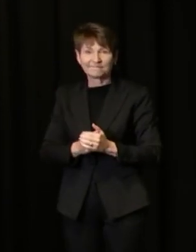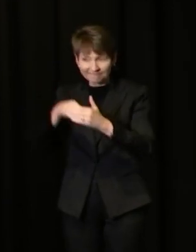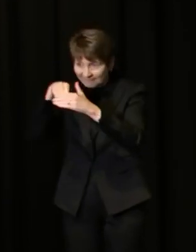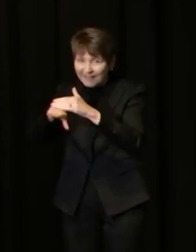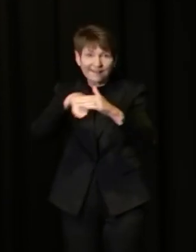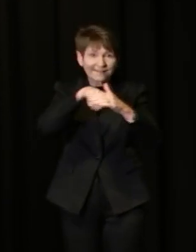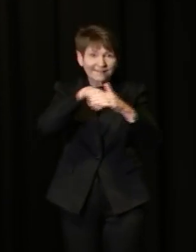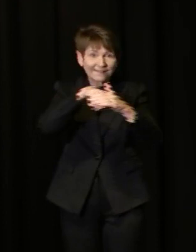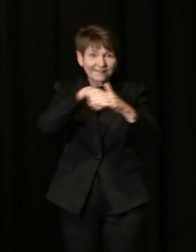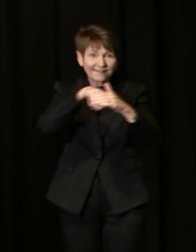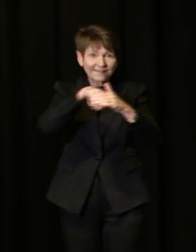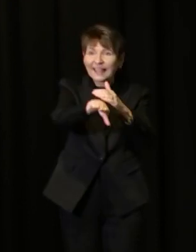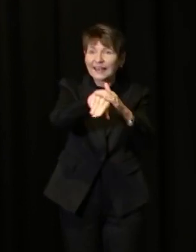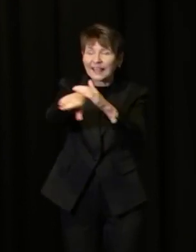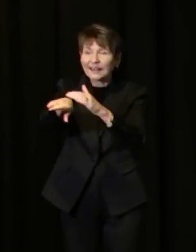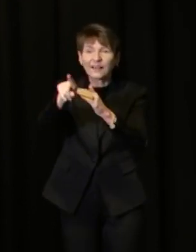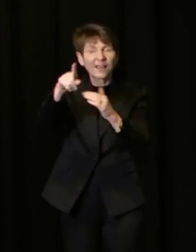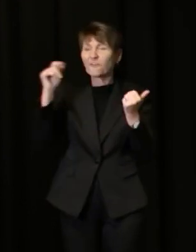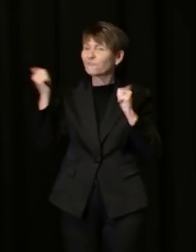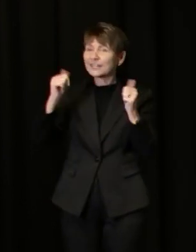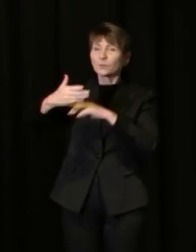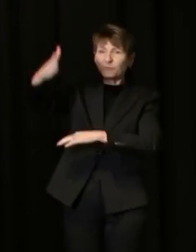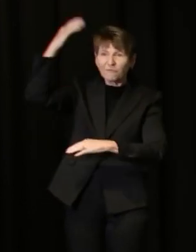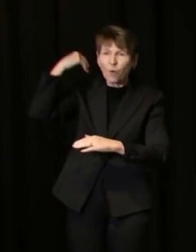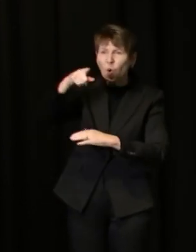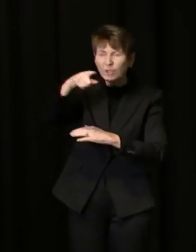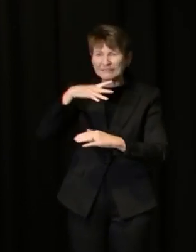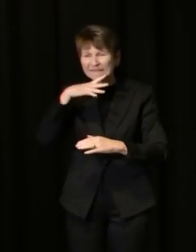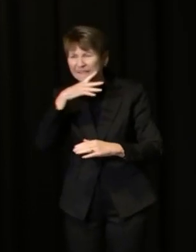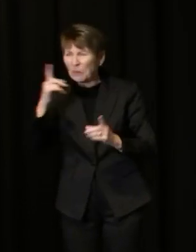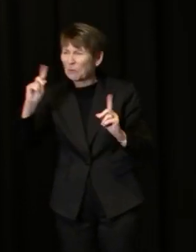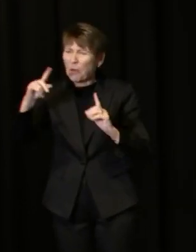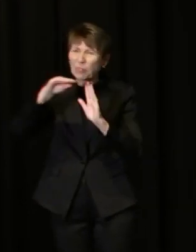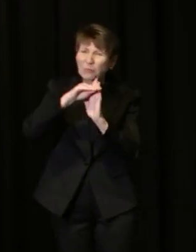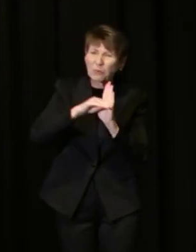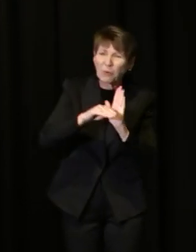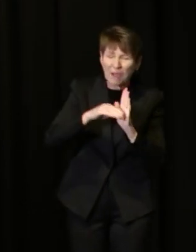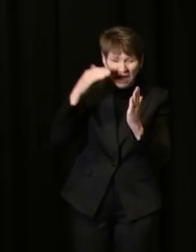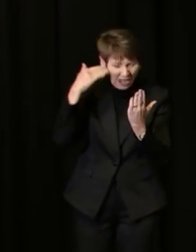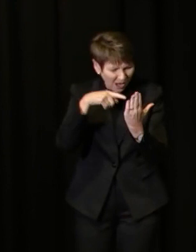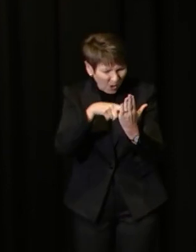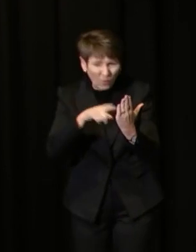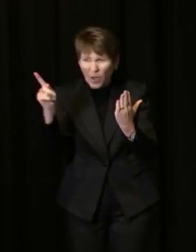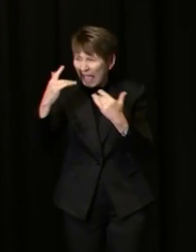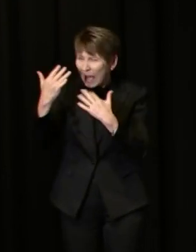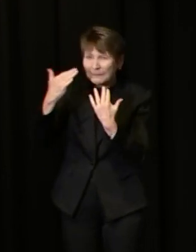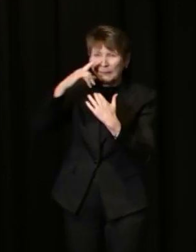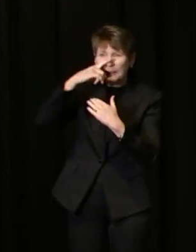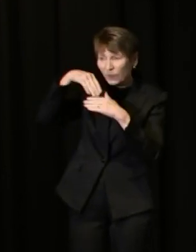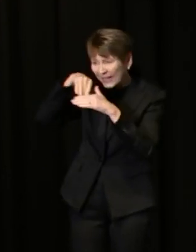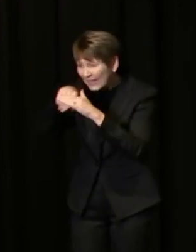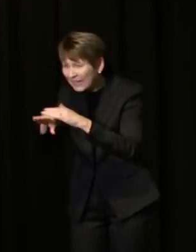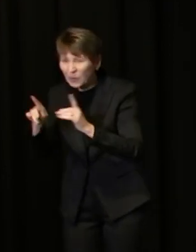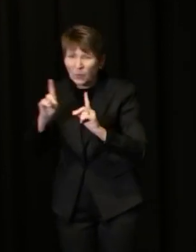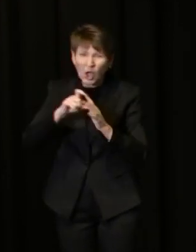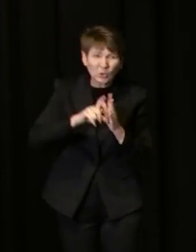day by day, endless paperwork, moving through those kind of approval gateways. We'll try and make that as simple as we possibly can. For